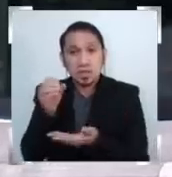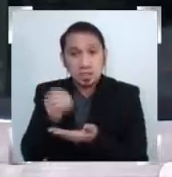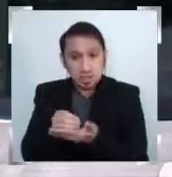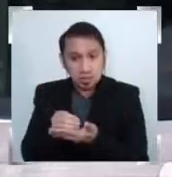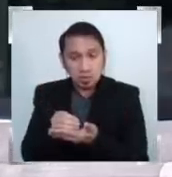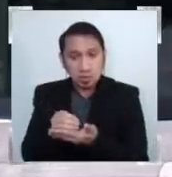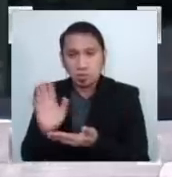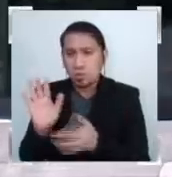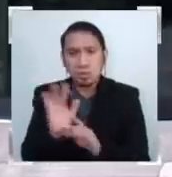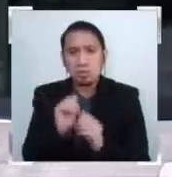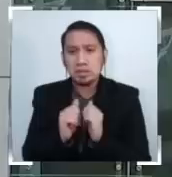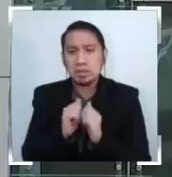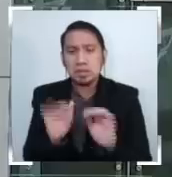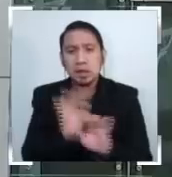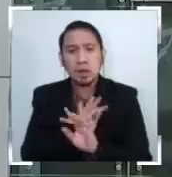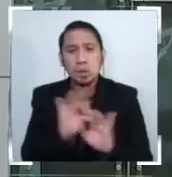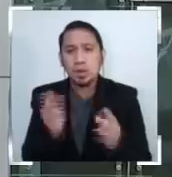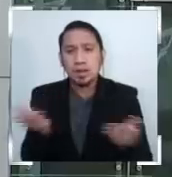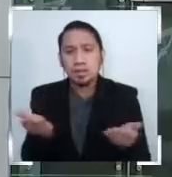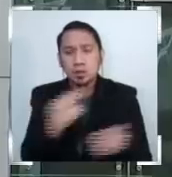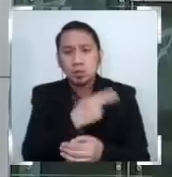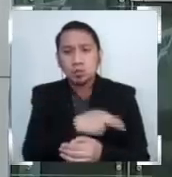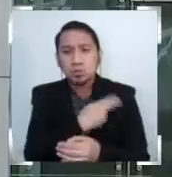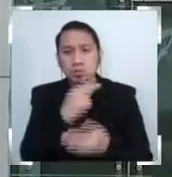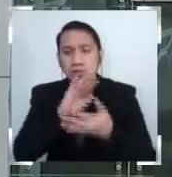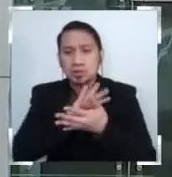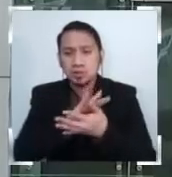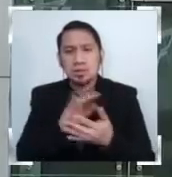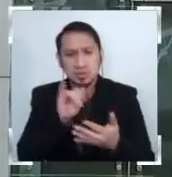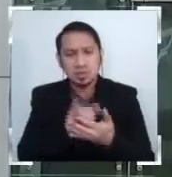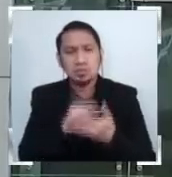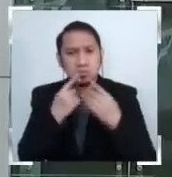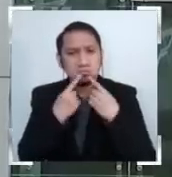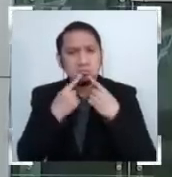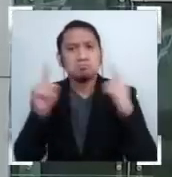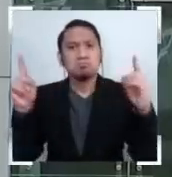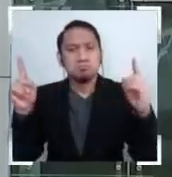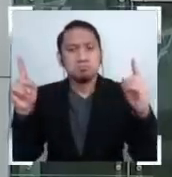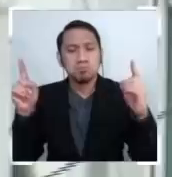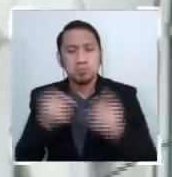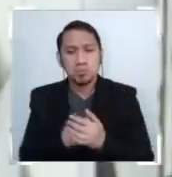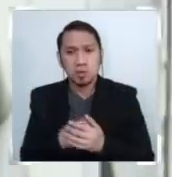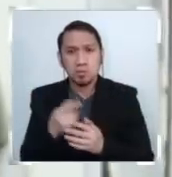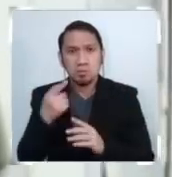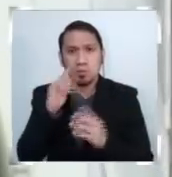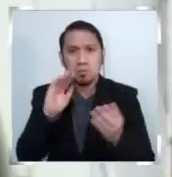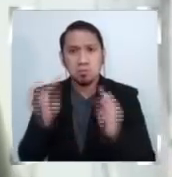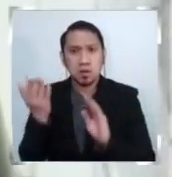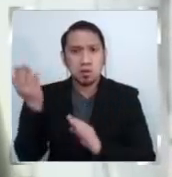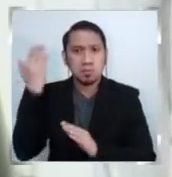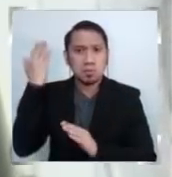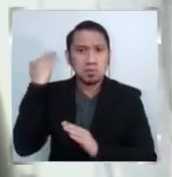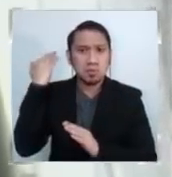of COVID-19 so far. That's a milestone for us since 20 months ago. This is the first time